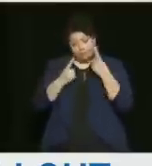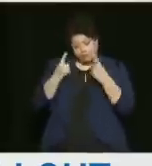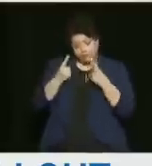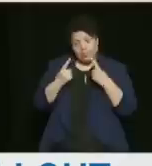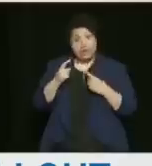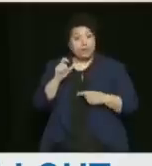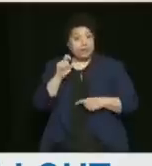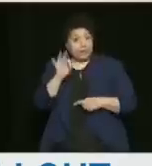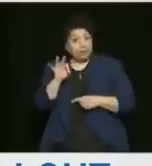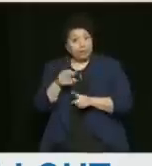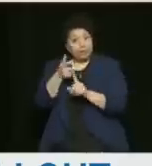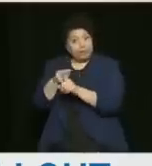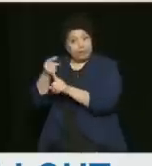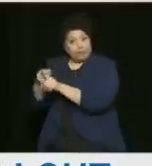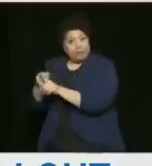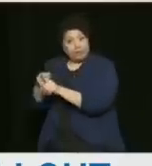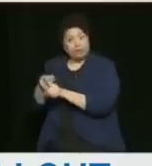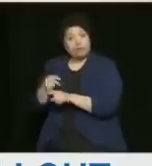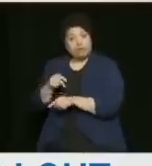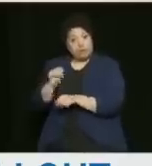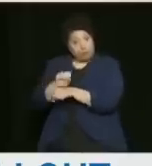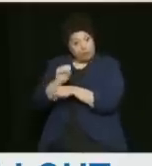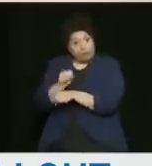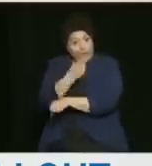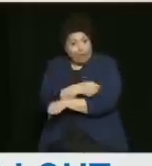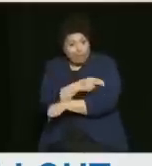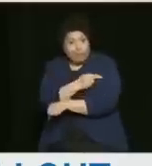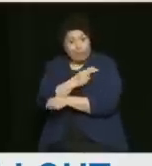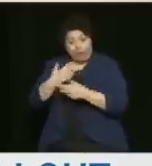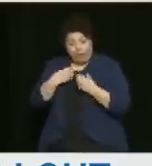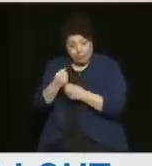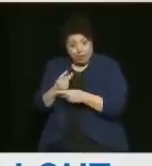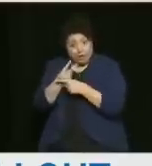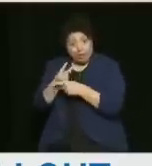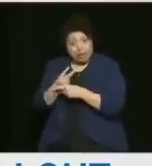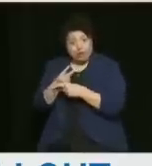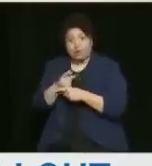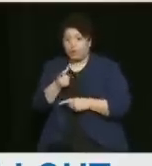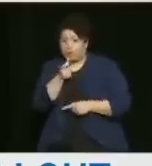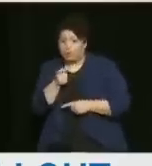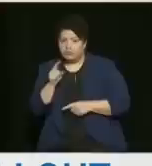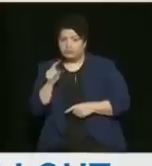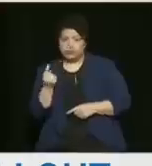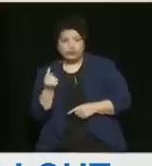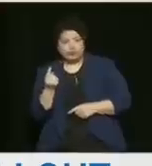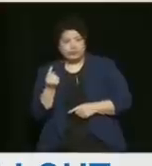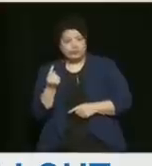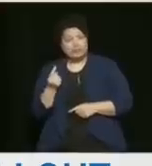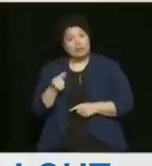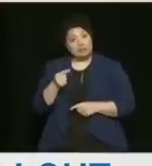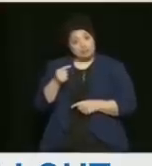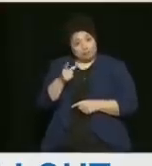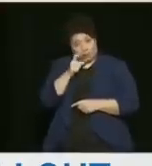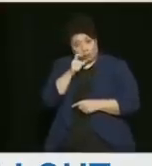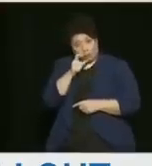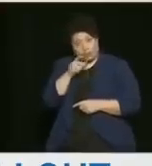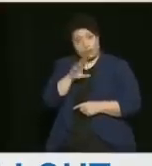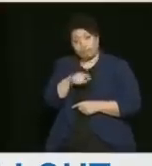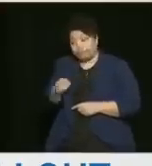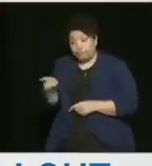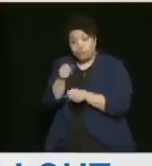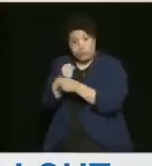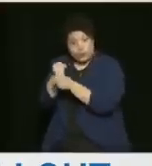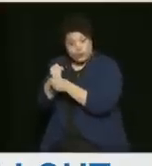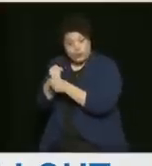to vaccinate healthcare workers, well, where do you start? All healthcare workers who deliver healthcare, you might